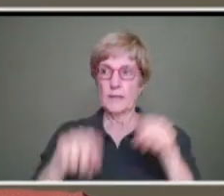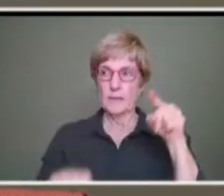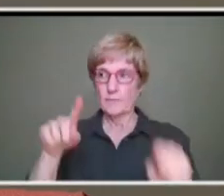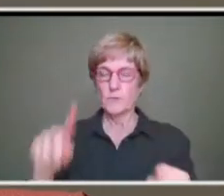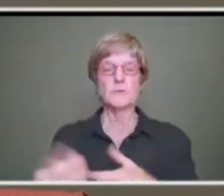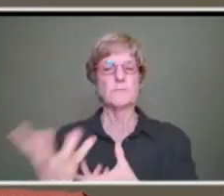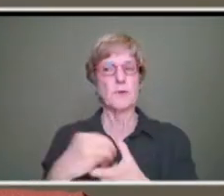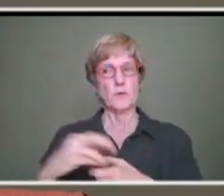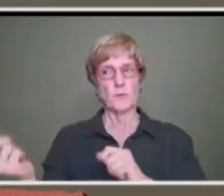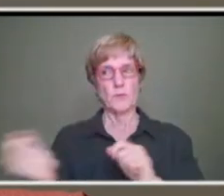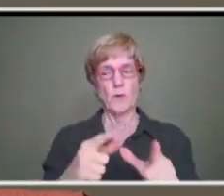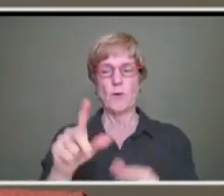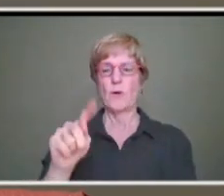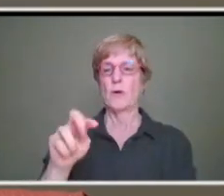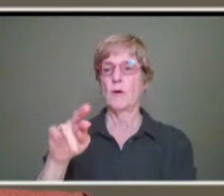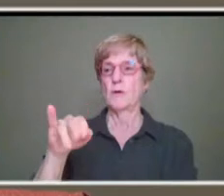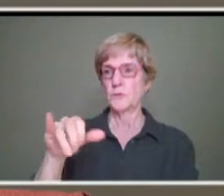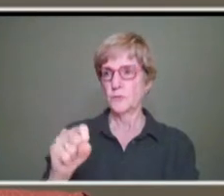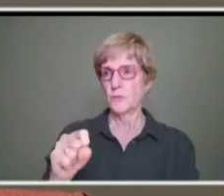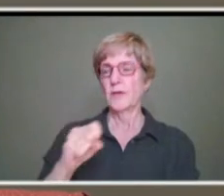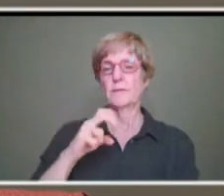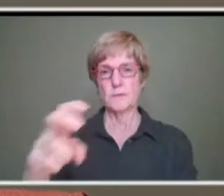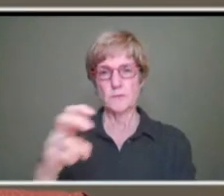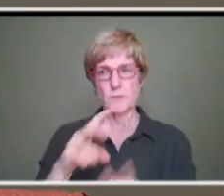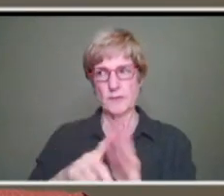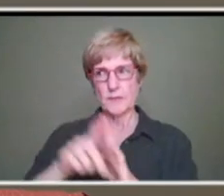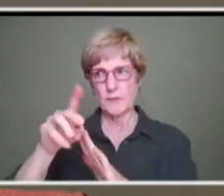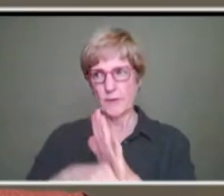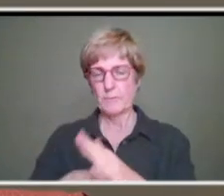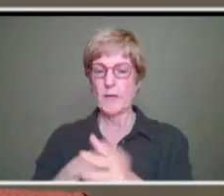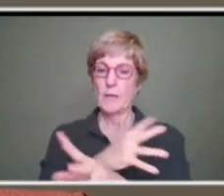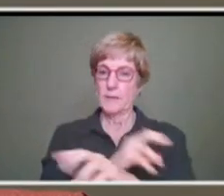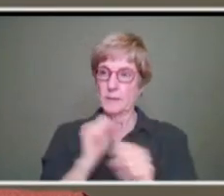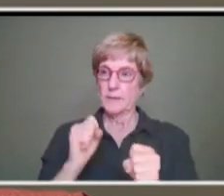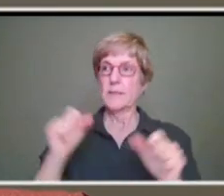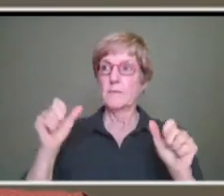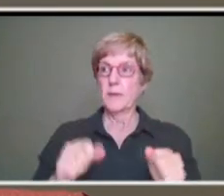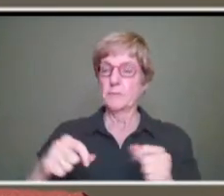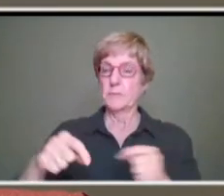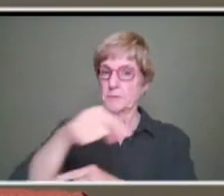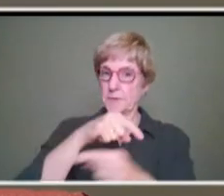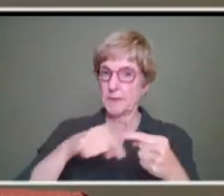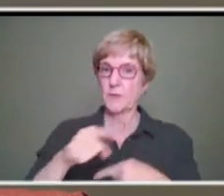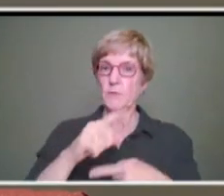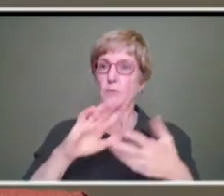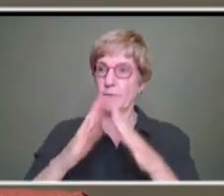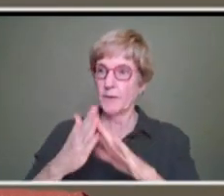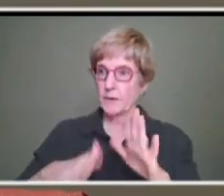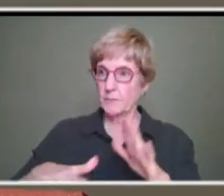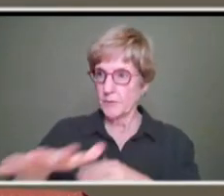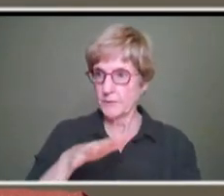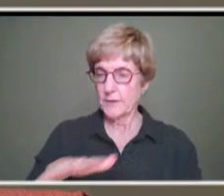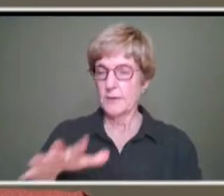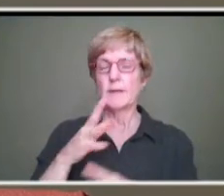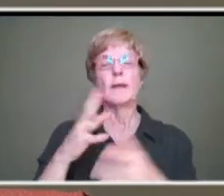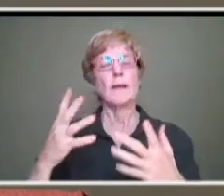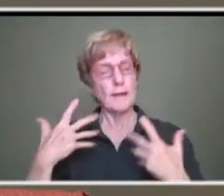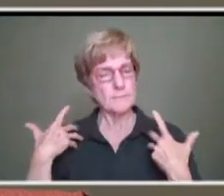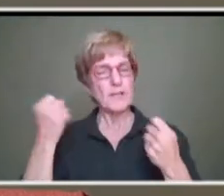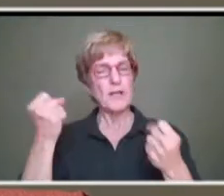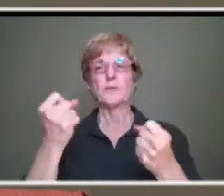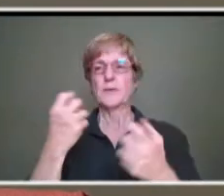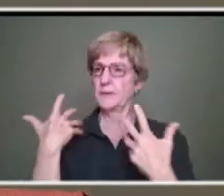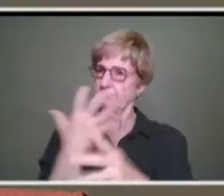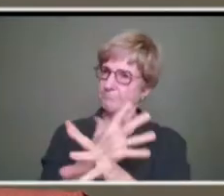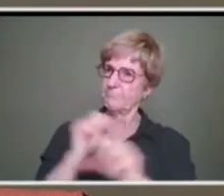Trail and Transit oriented development safe and Equitable mobility and health healthy safe and active communities so